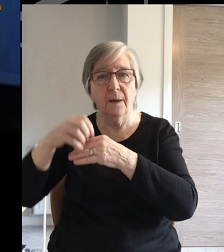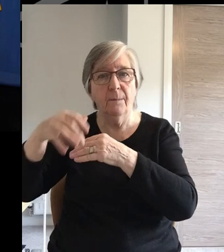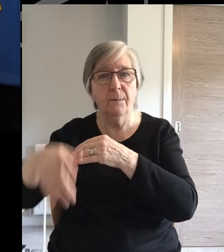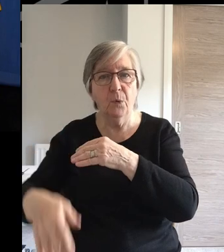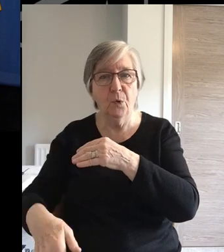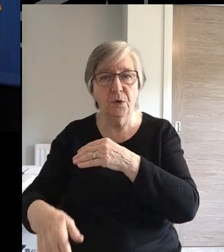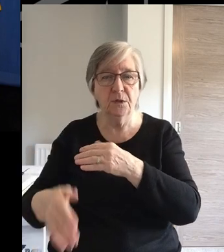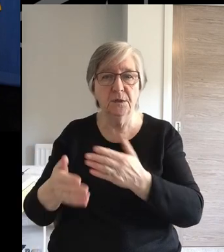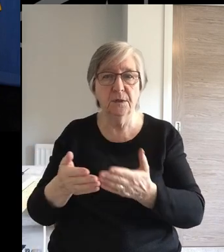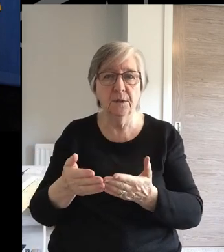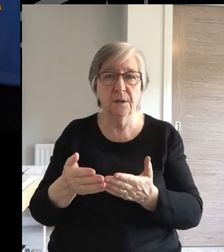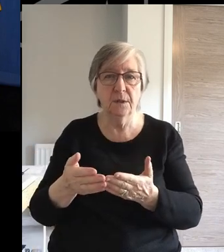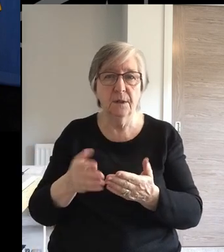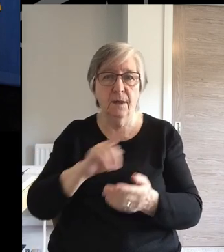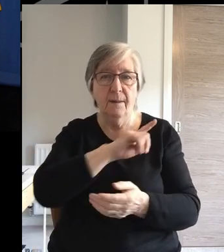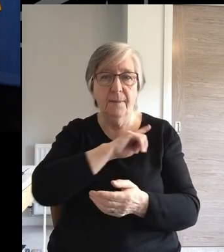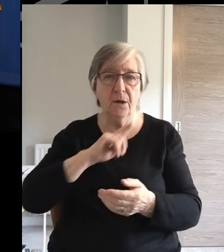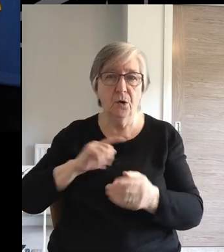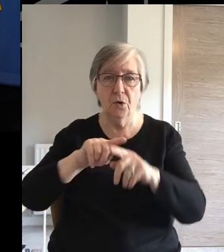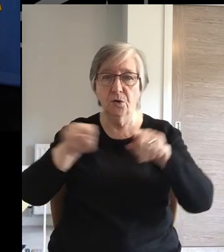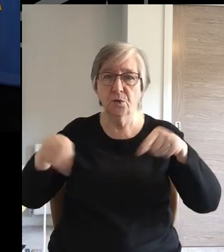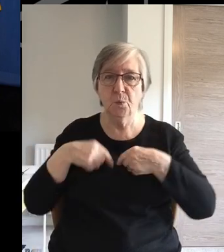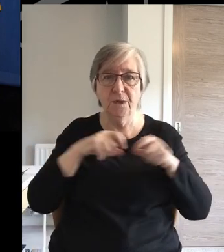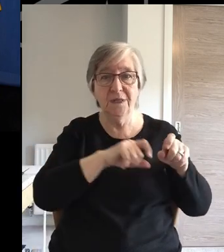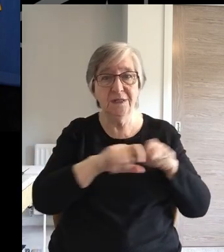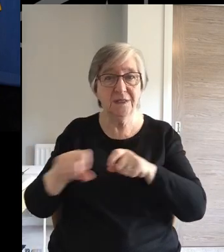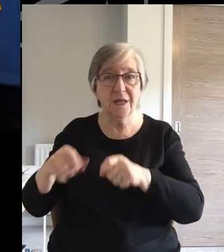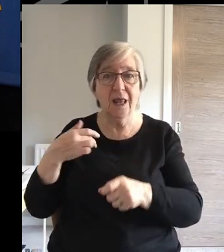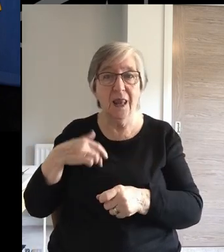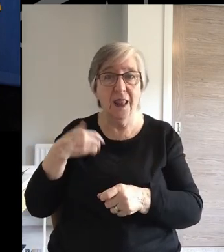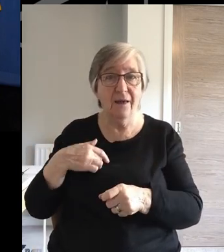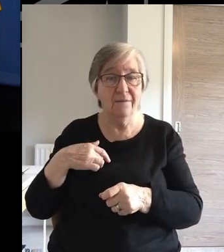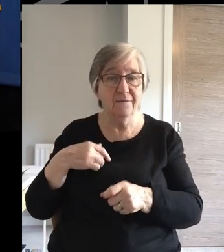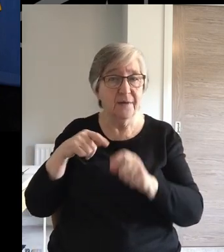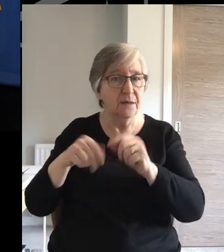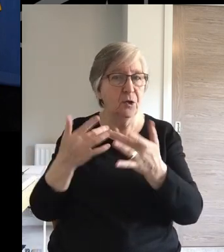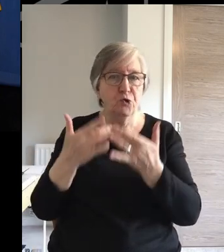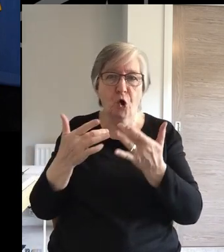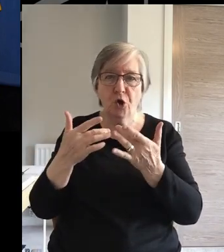poured, because we still live in the not yet.